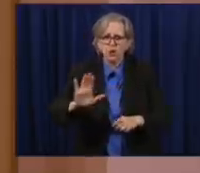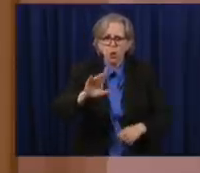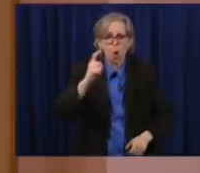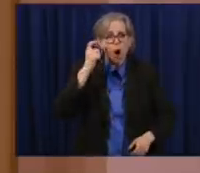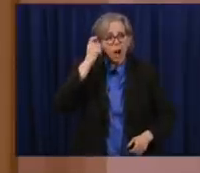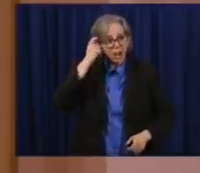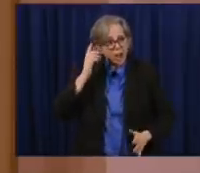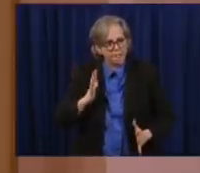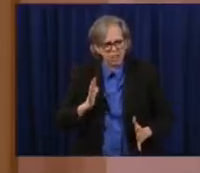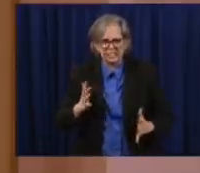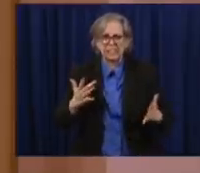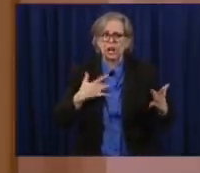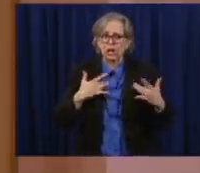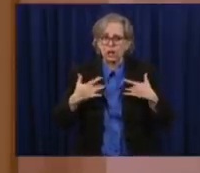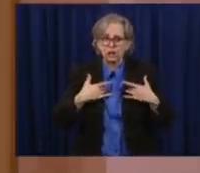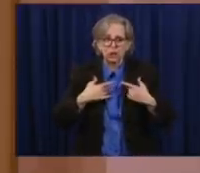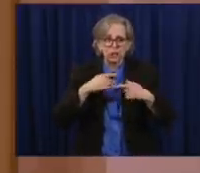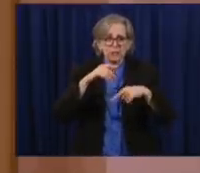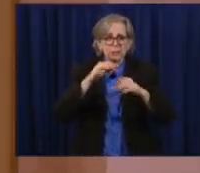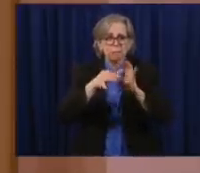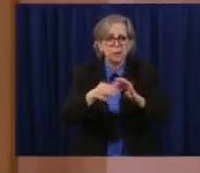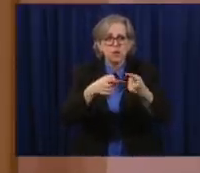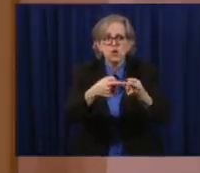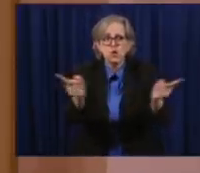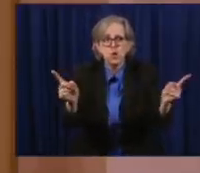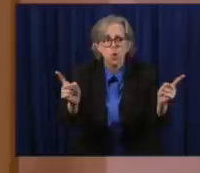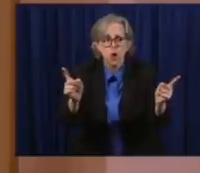concerned about you than Mike DeWine. And